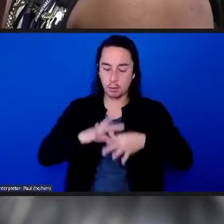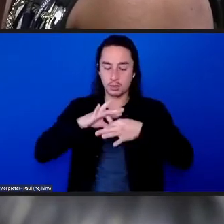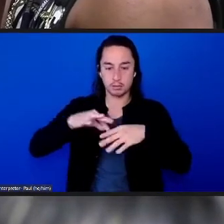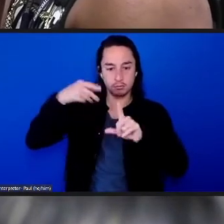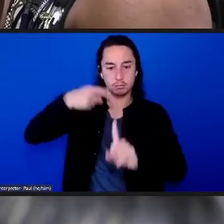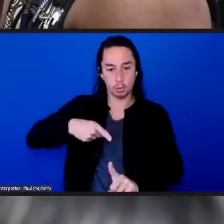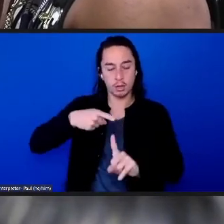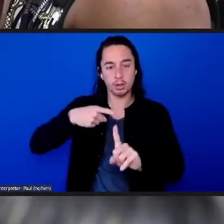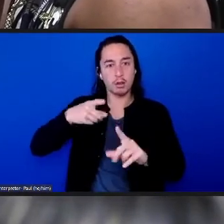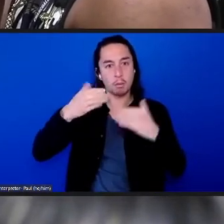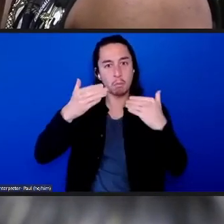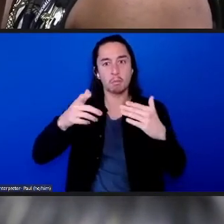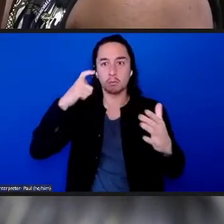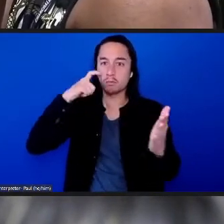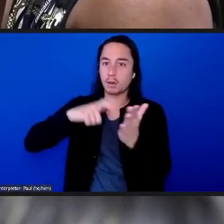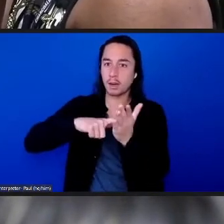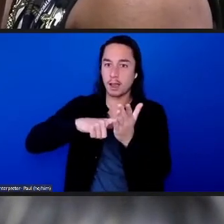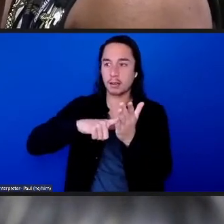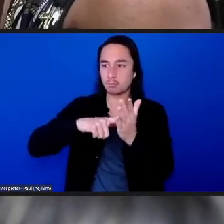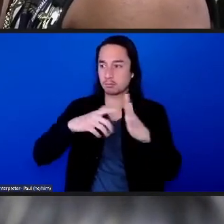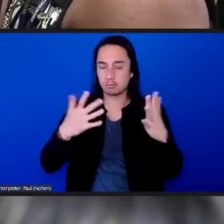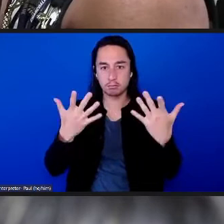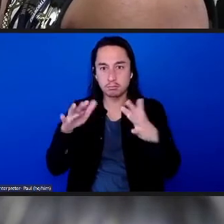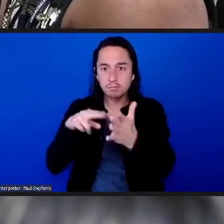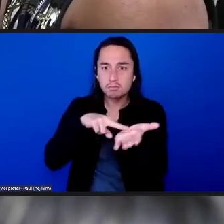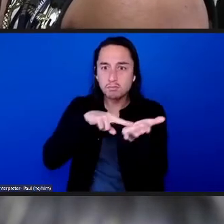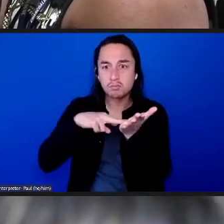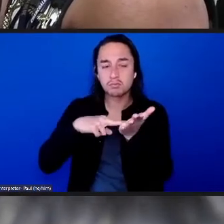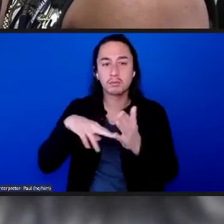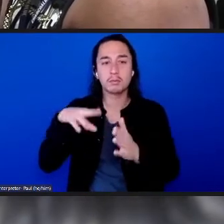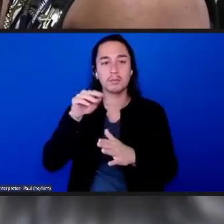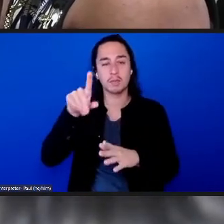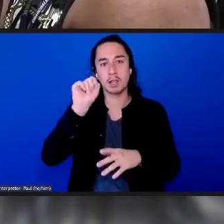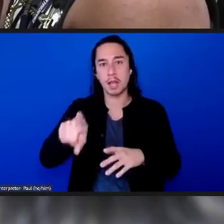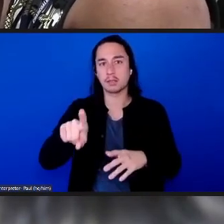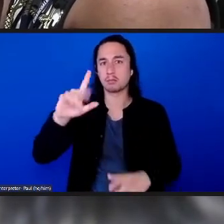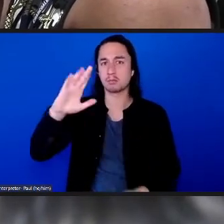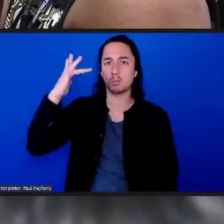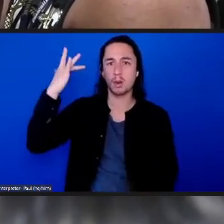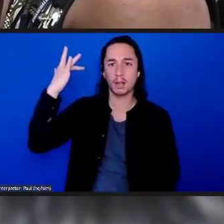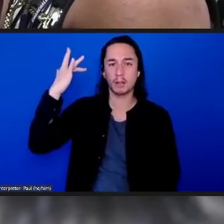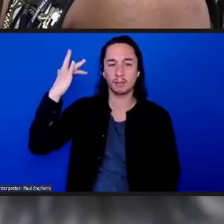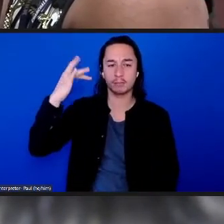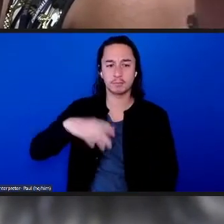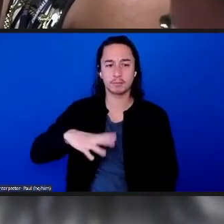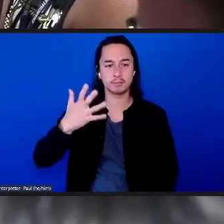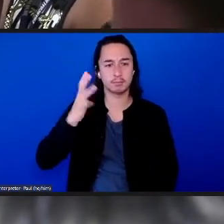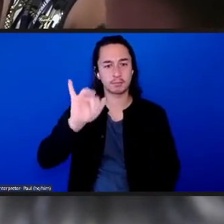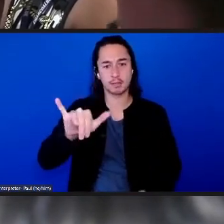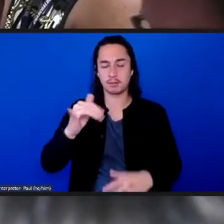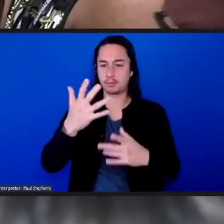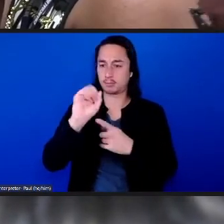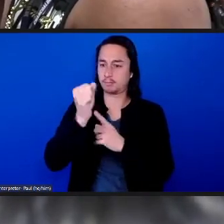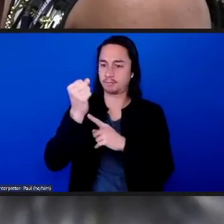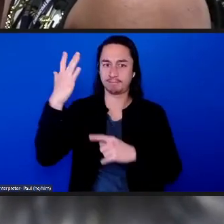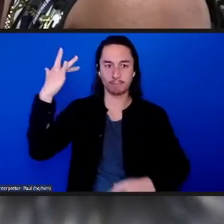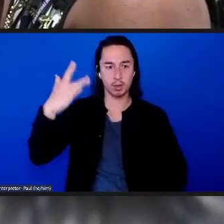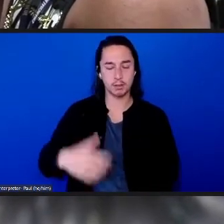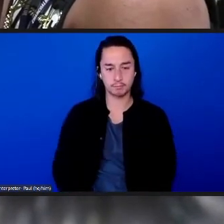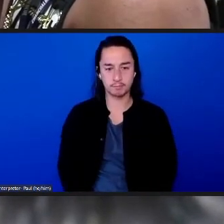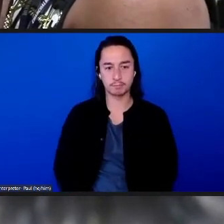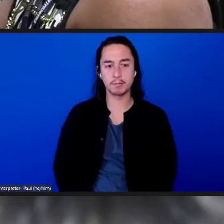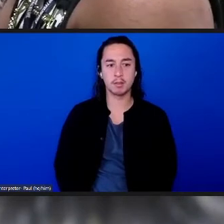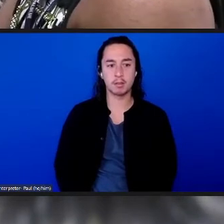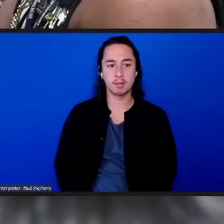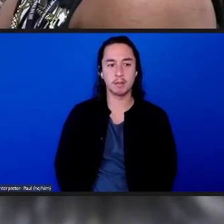to recognize where we're at and ask the question why that is the case.